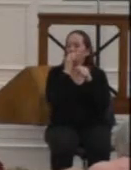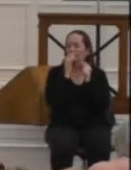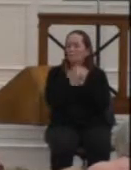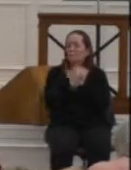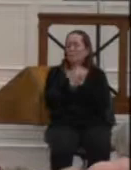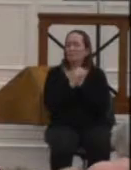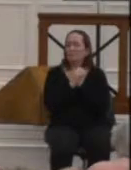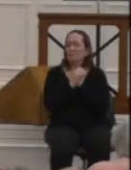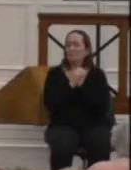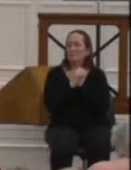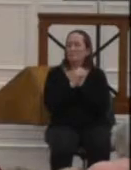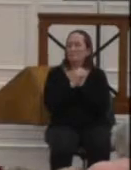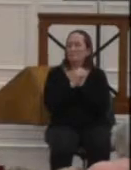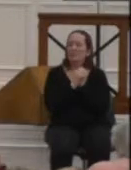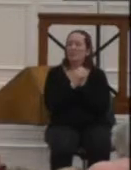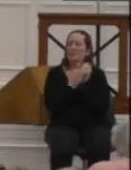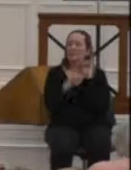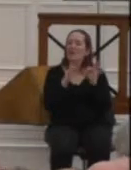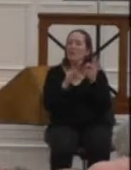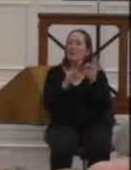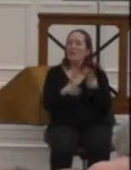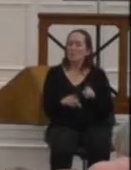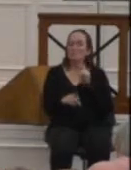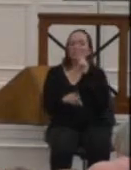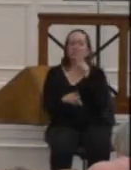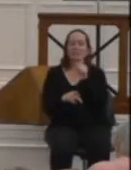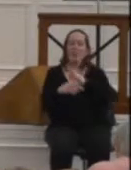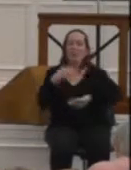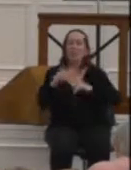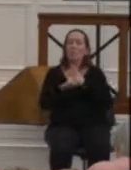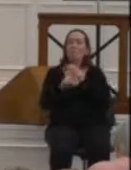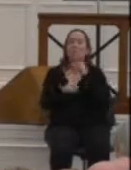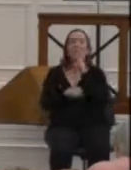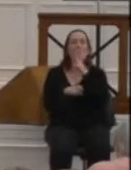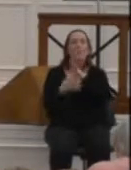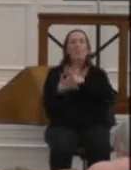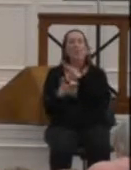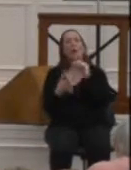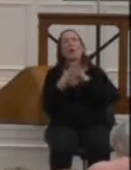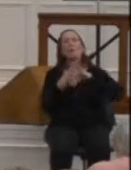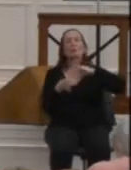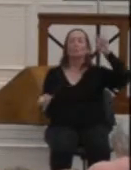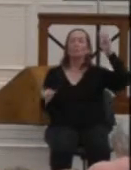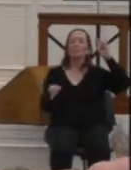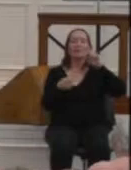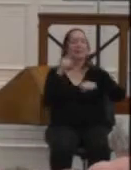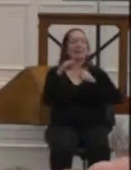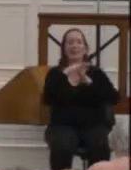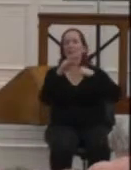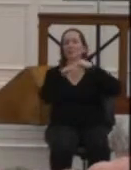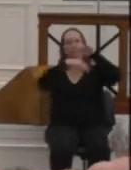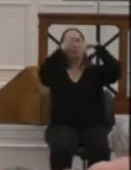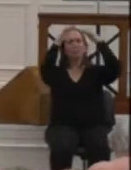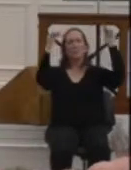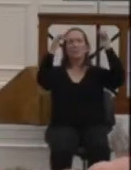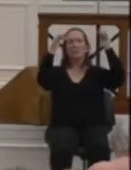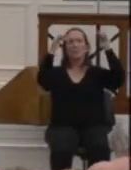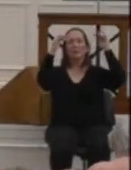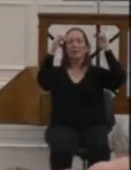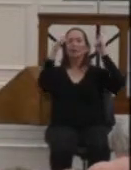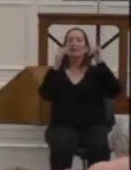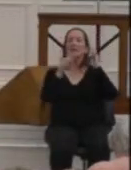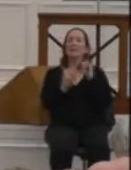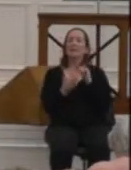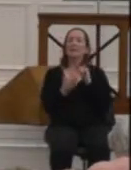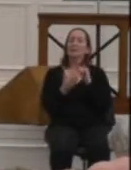he cannot enter into the kingdom of God. That which is born of the flesh is flesh, and that which is born of the Spirit